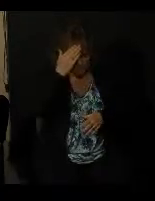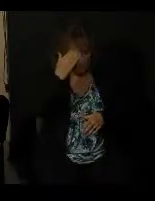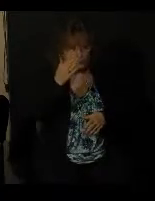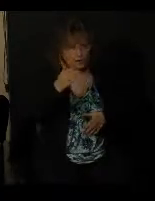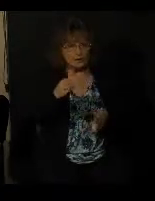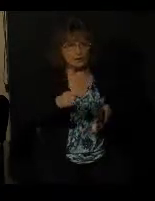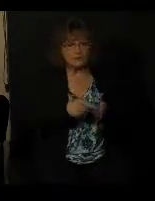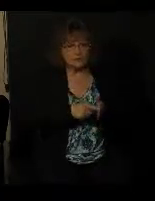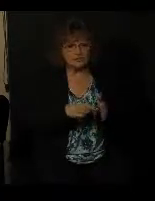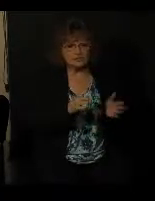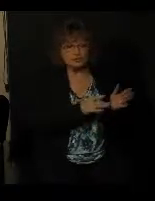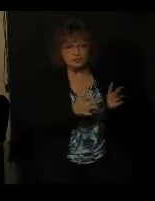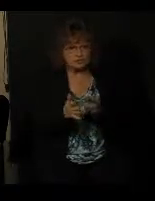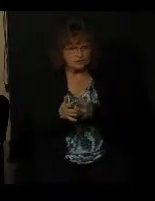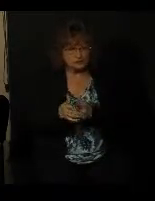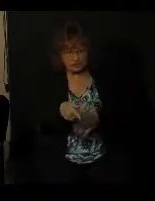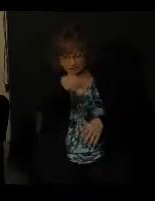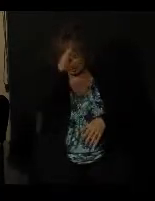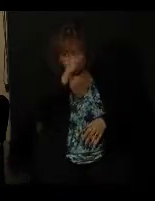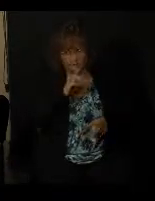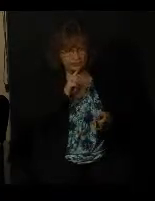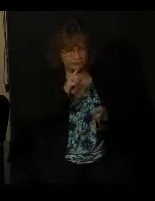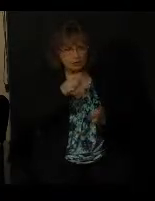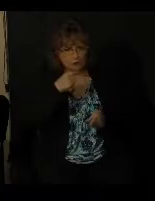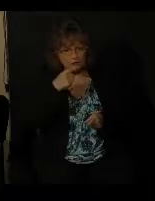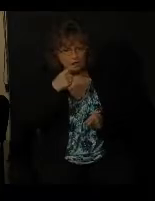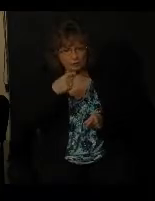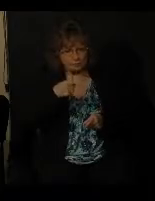and brokenhearted because,